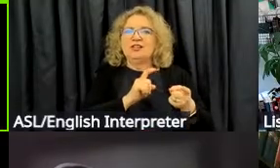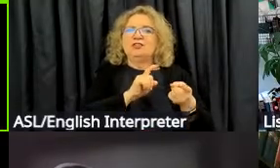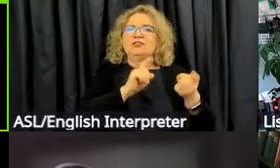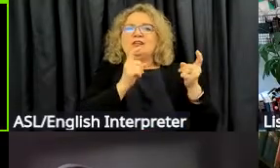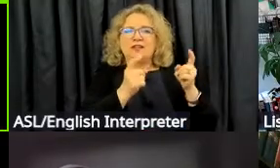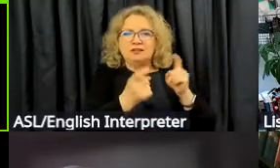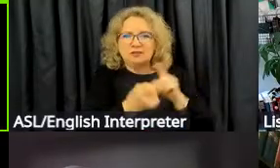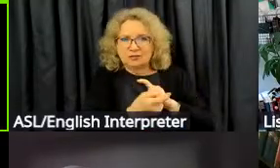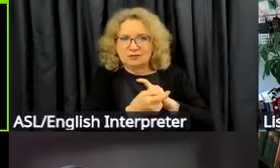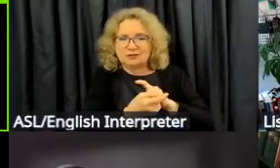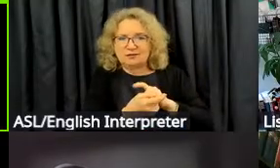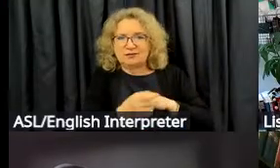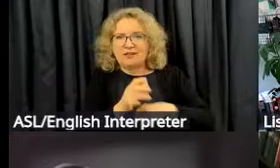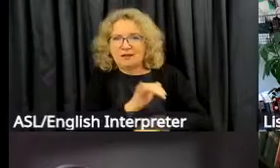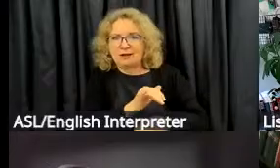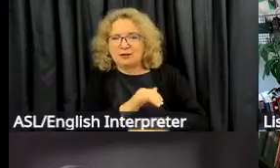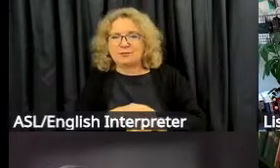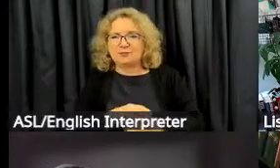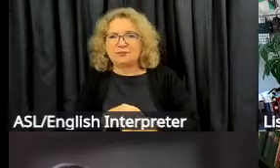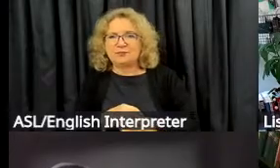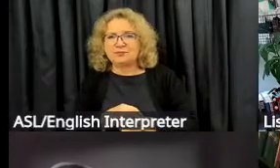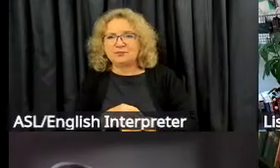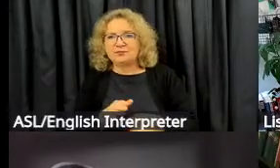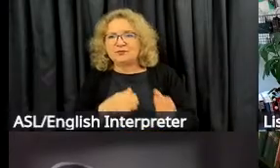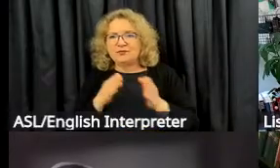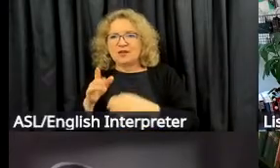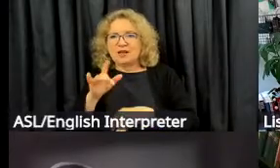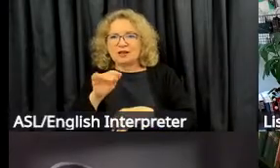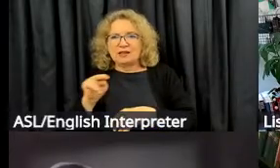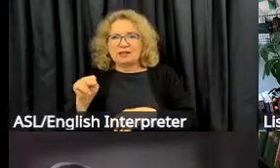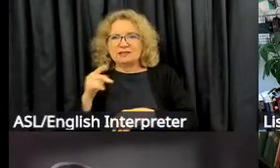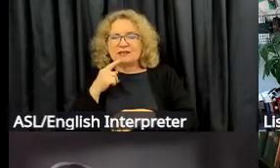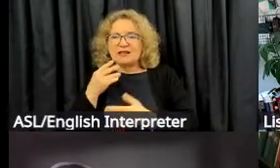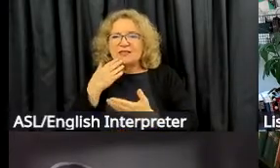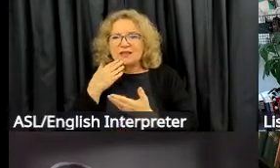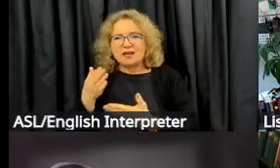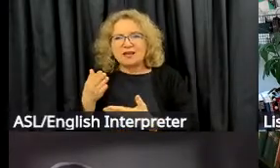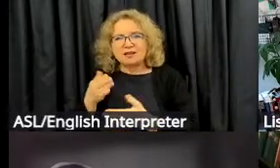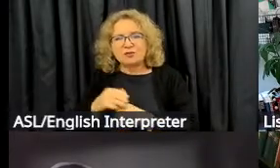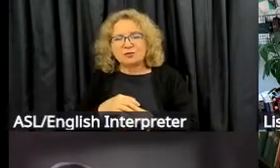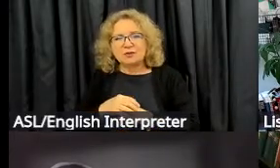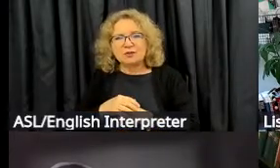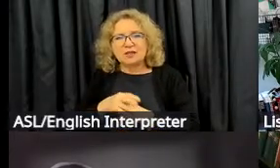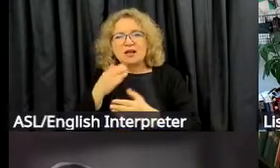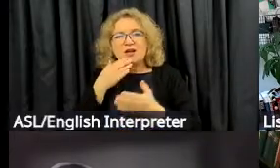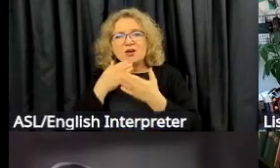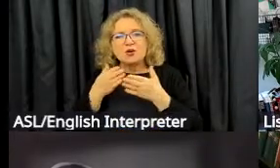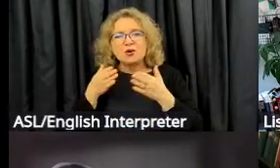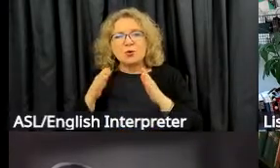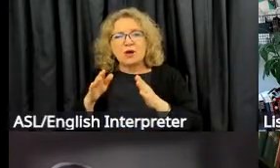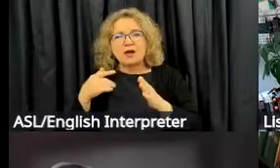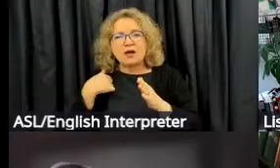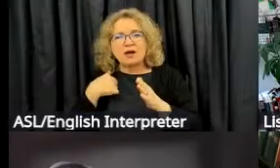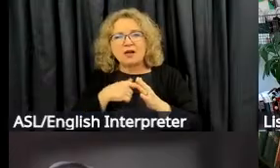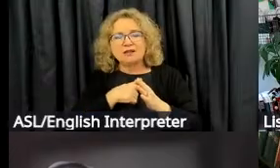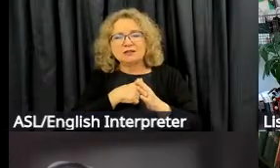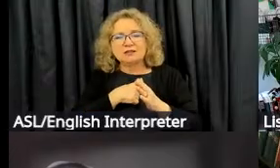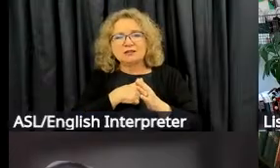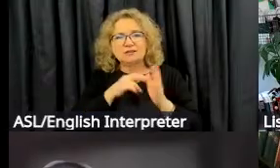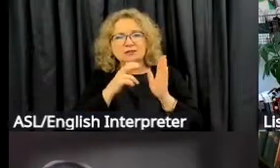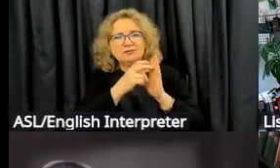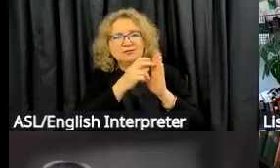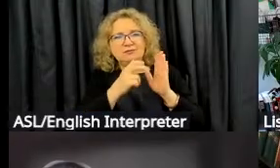much. Well, thank you. And that's a fitting way for us to move into our next